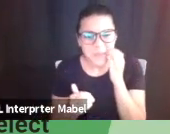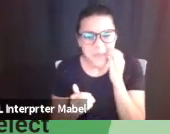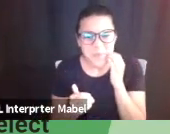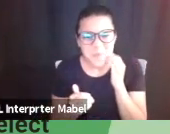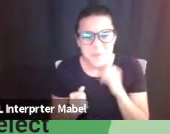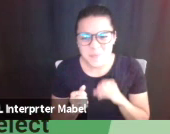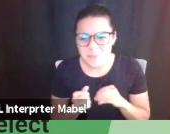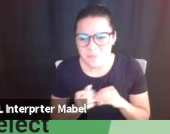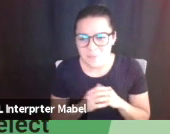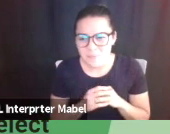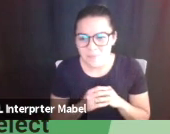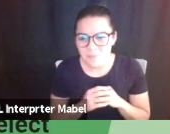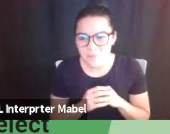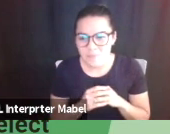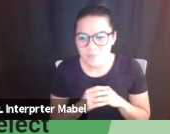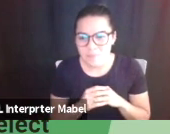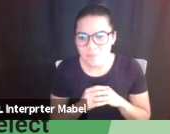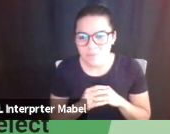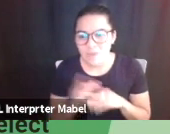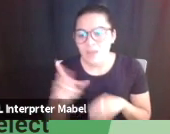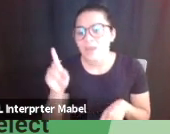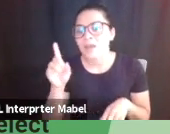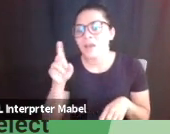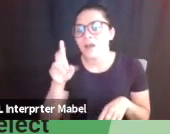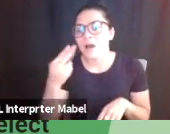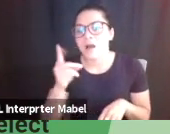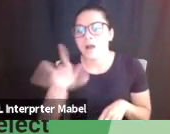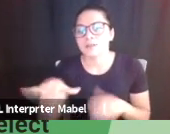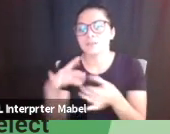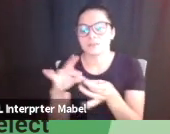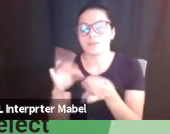industrial complex who perpetuate sexual violence. Okay.